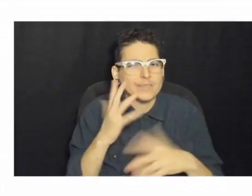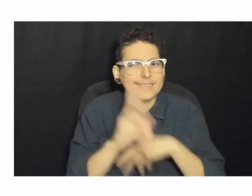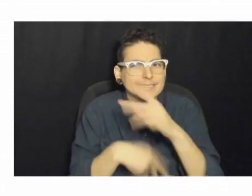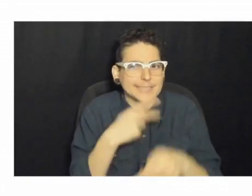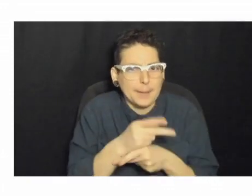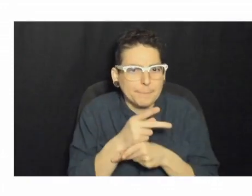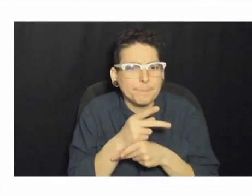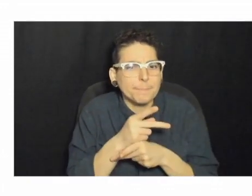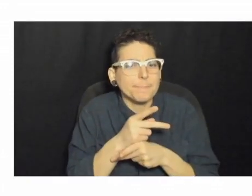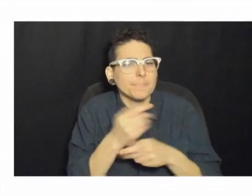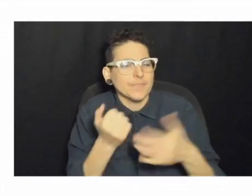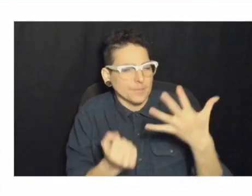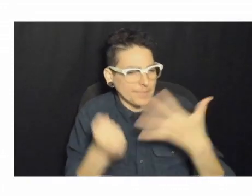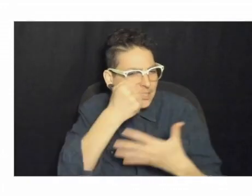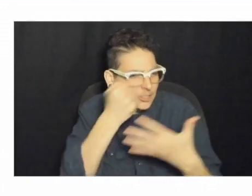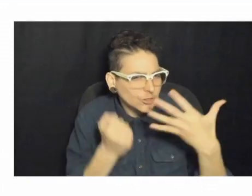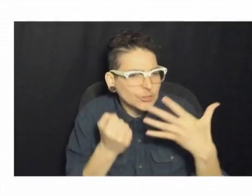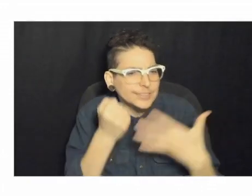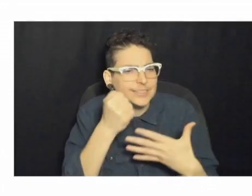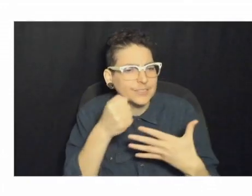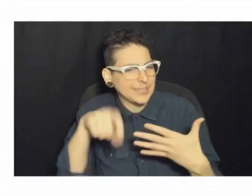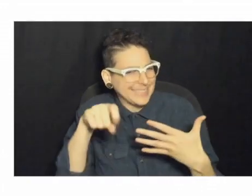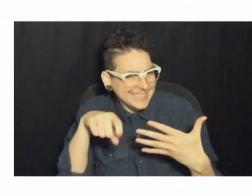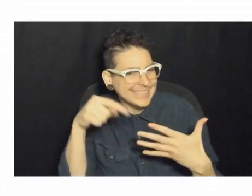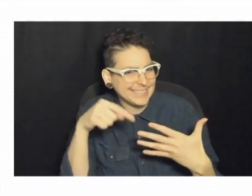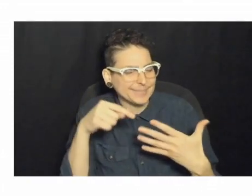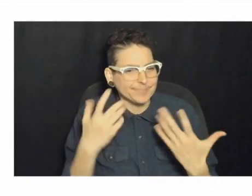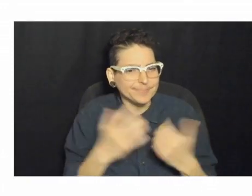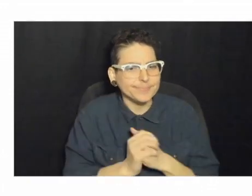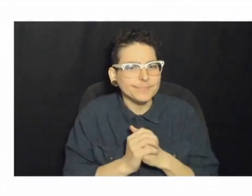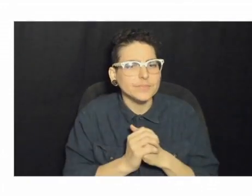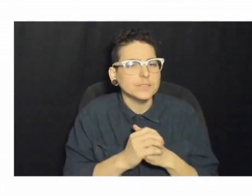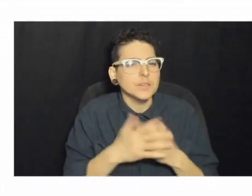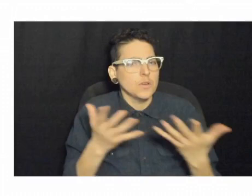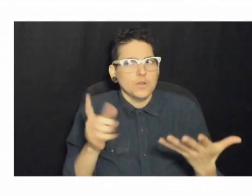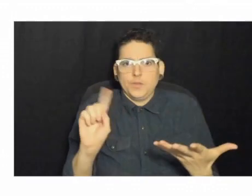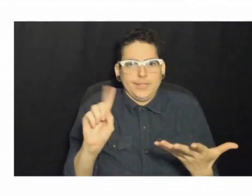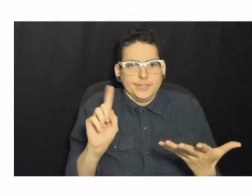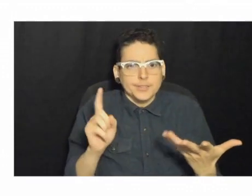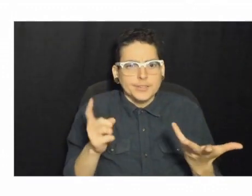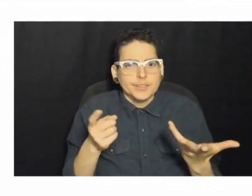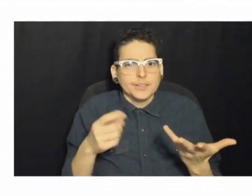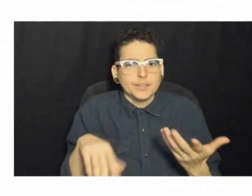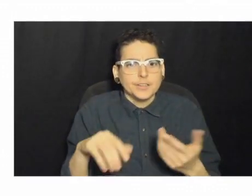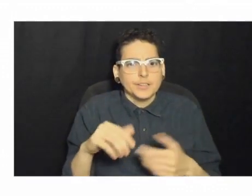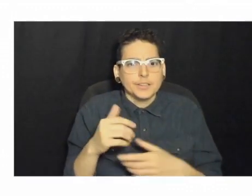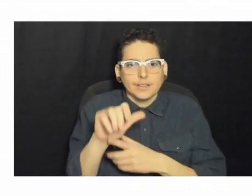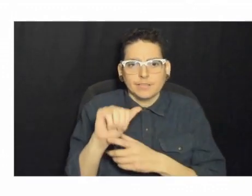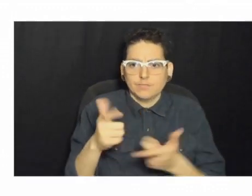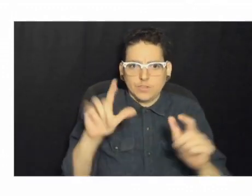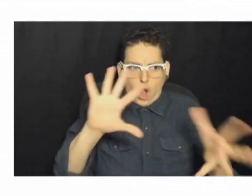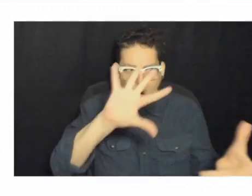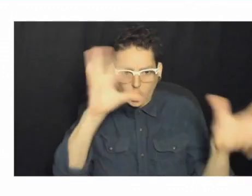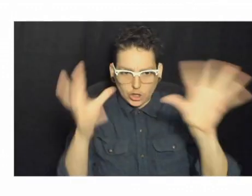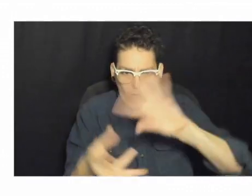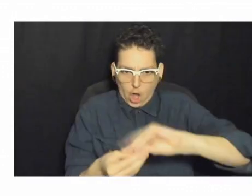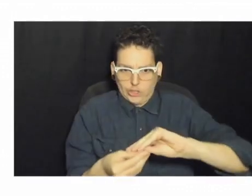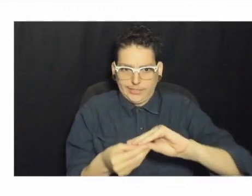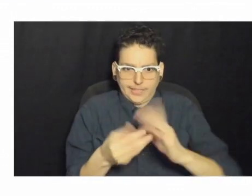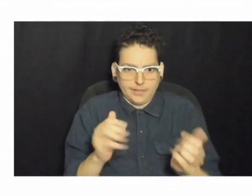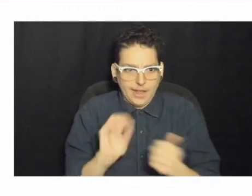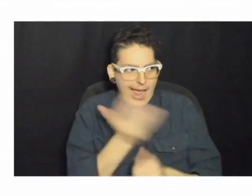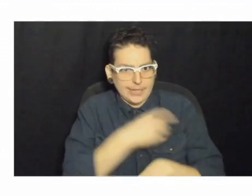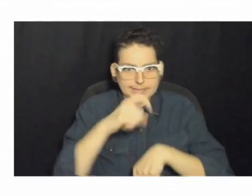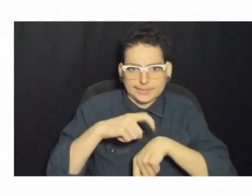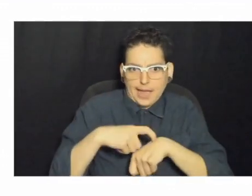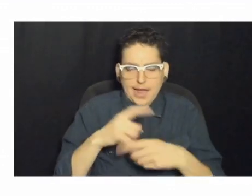we allocate our time first? And we could allocate our time by developing collaborations. I think that's a great place